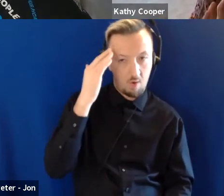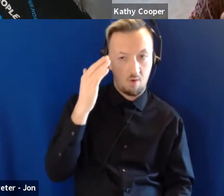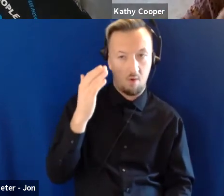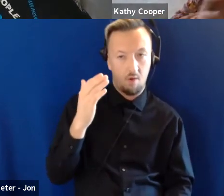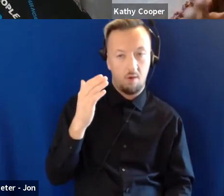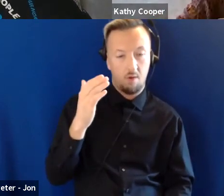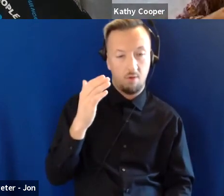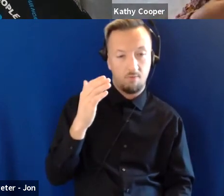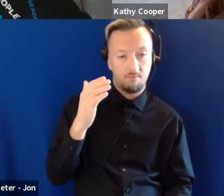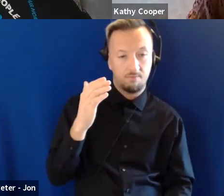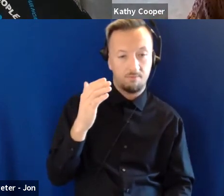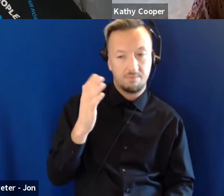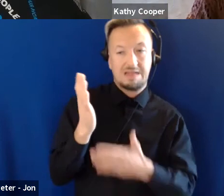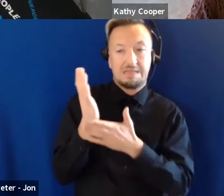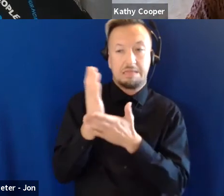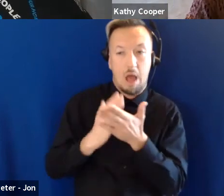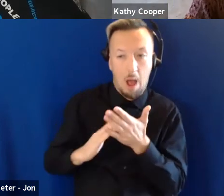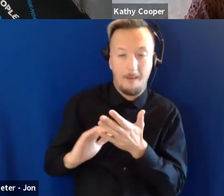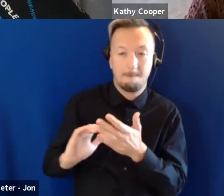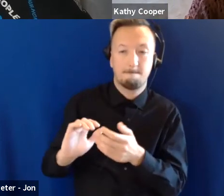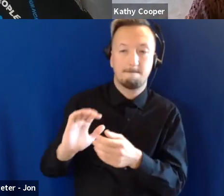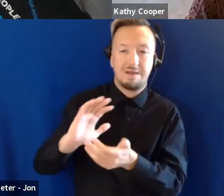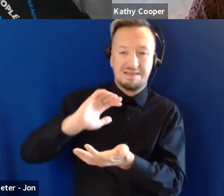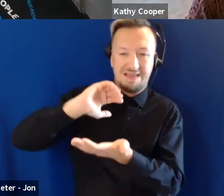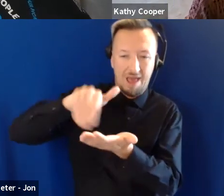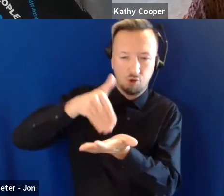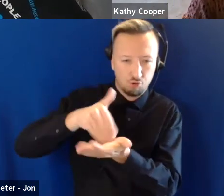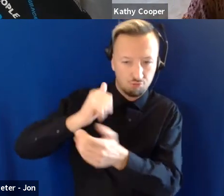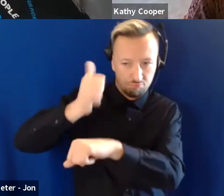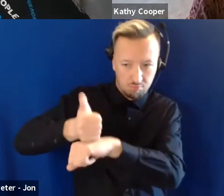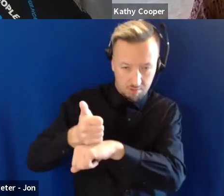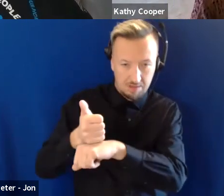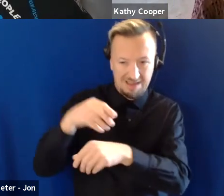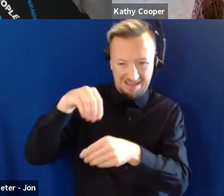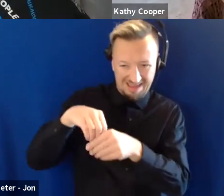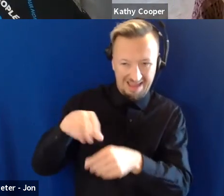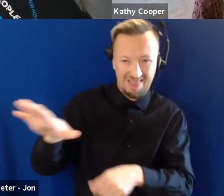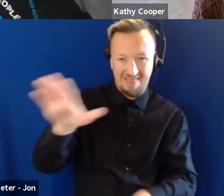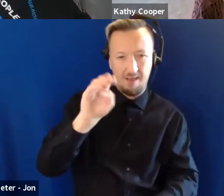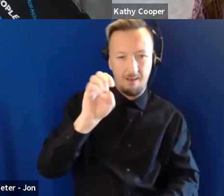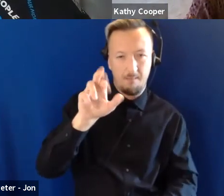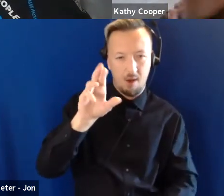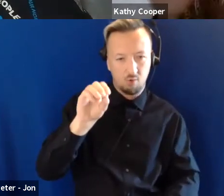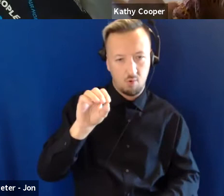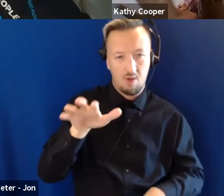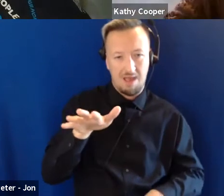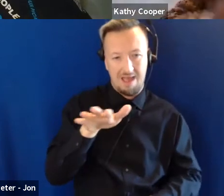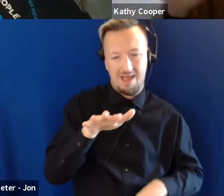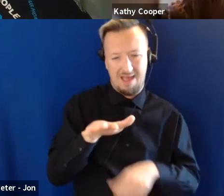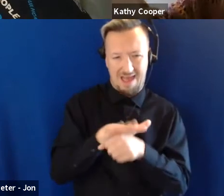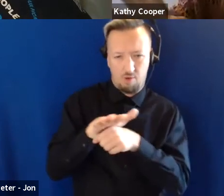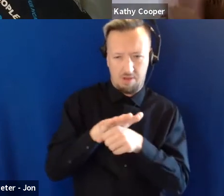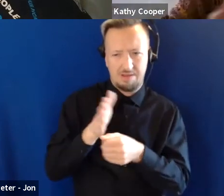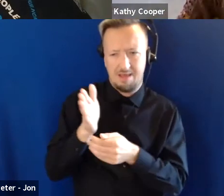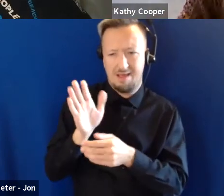our established centers in metropolitan areas were covering such small percentage for whatever reason,